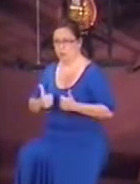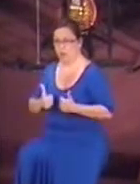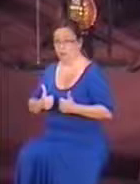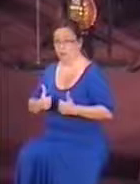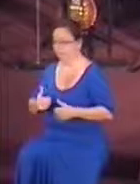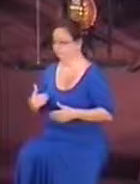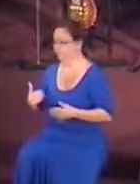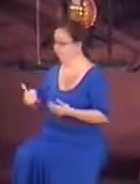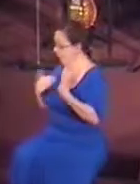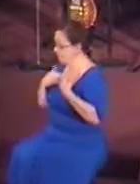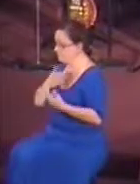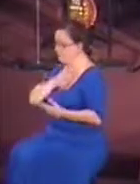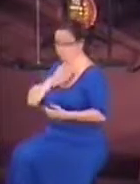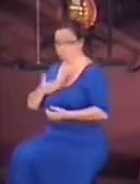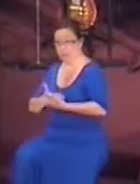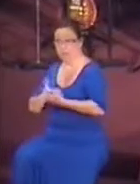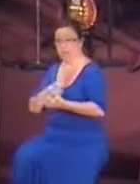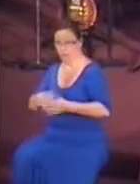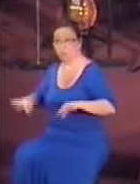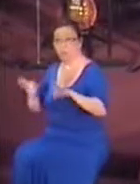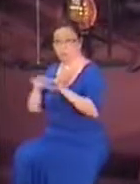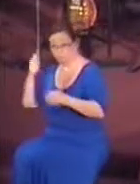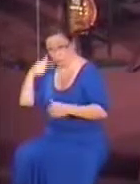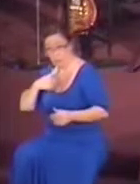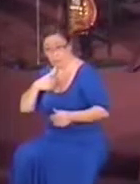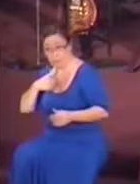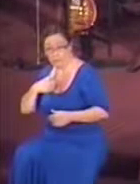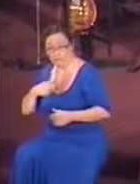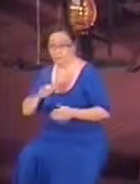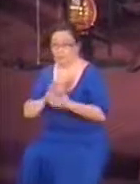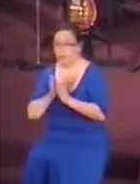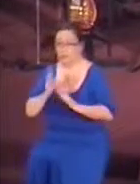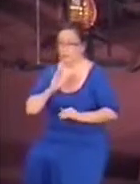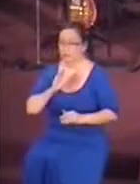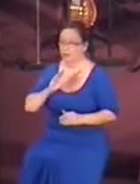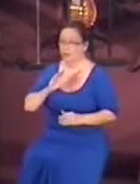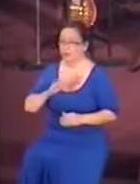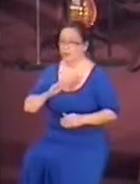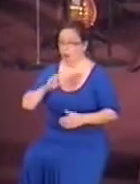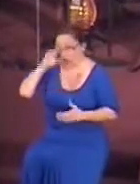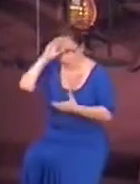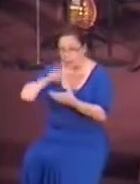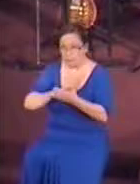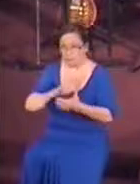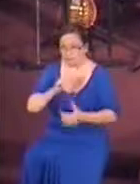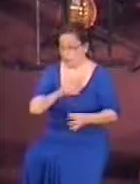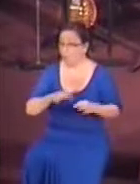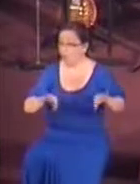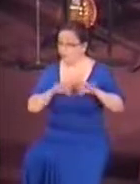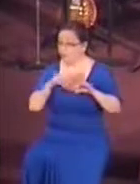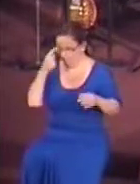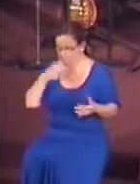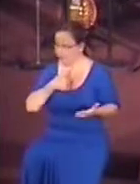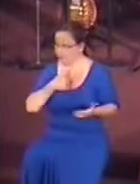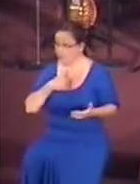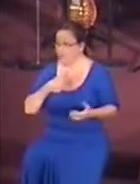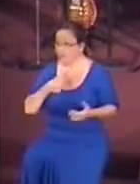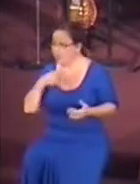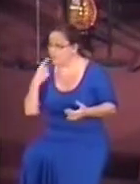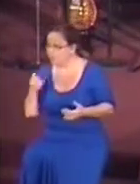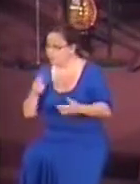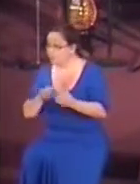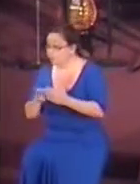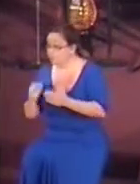Piper worth it to me? Is being Angel's husband worth it to me? Am I telling the truth that I am